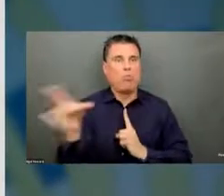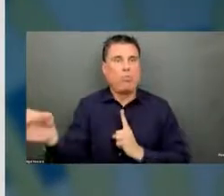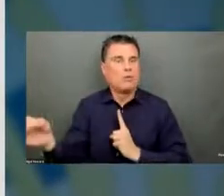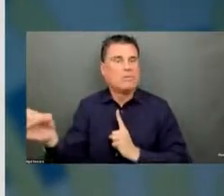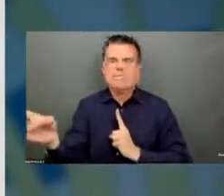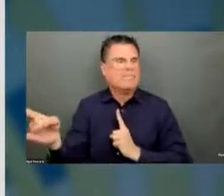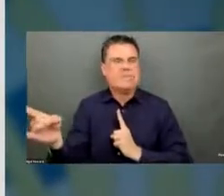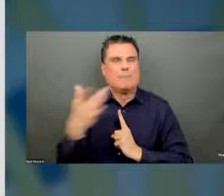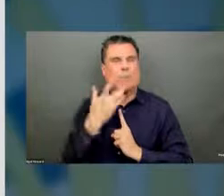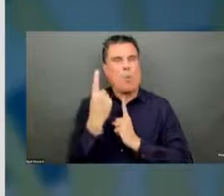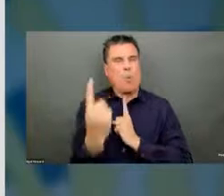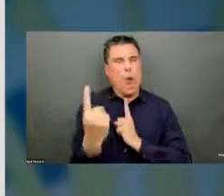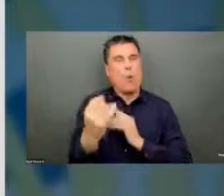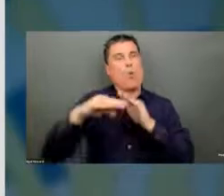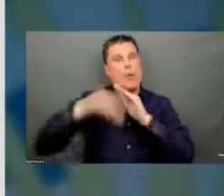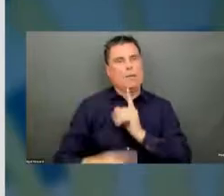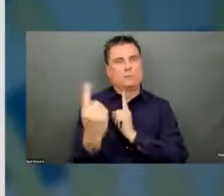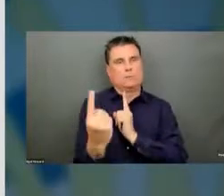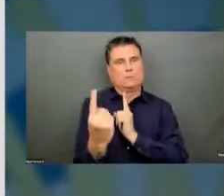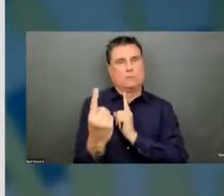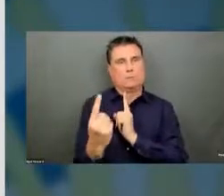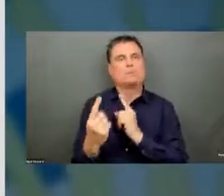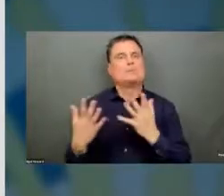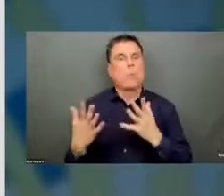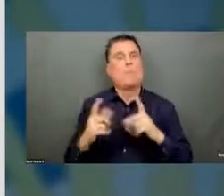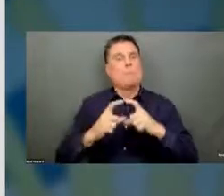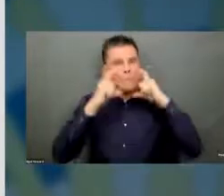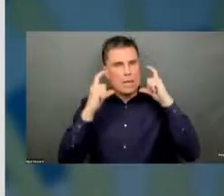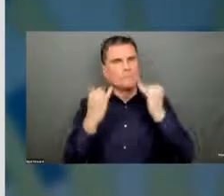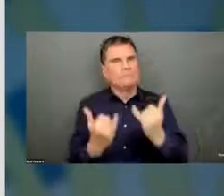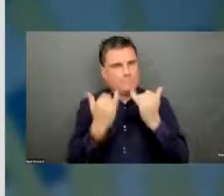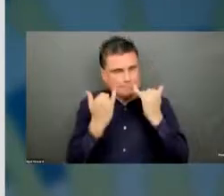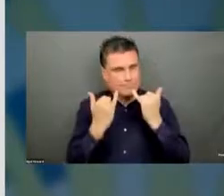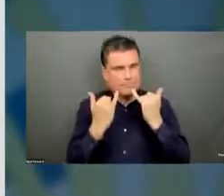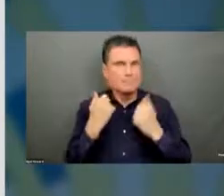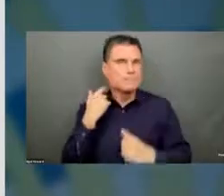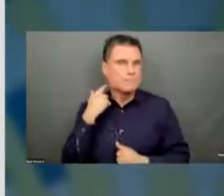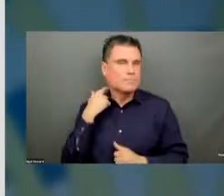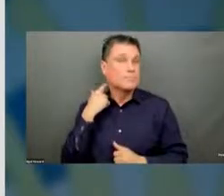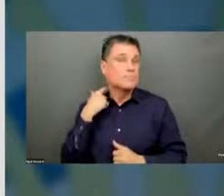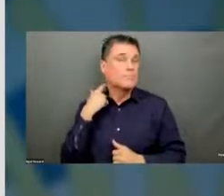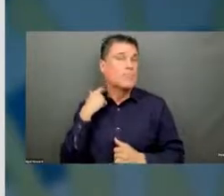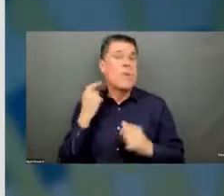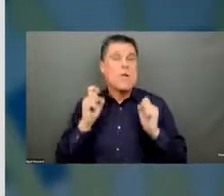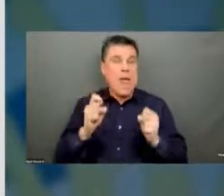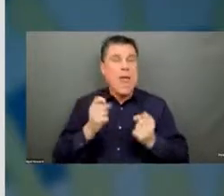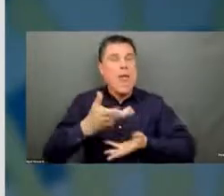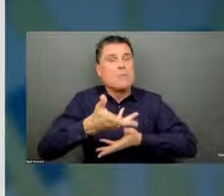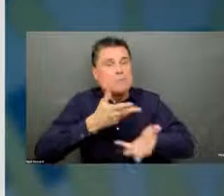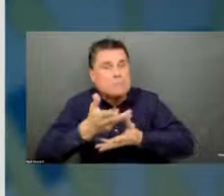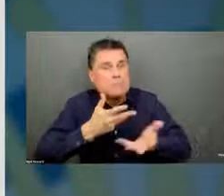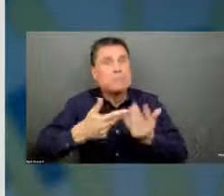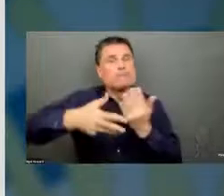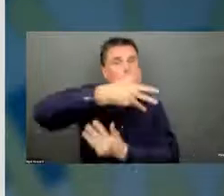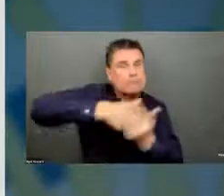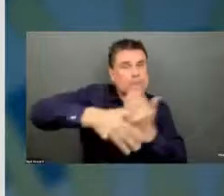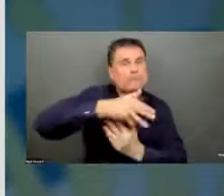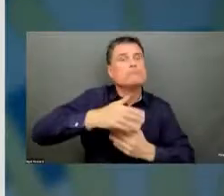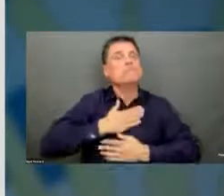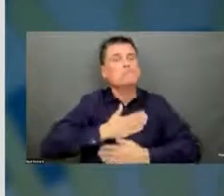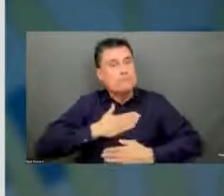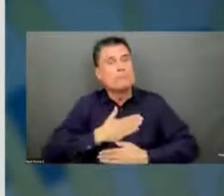protected connections. Those are the connections that we need now. And what we see, of course, is that there's quite a lot